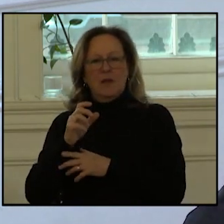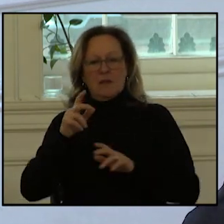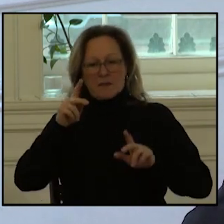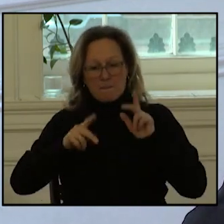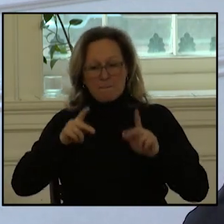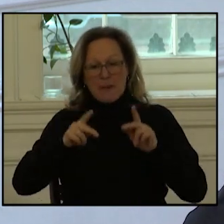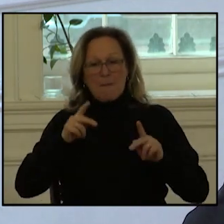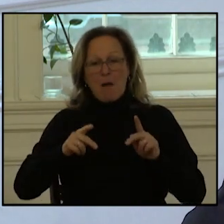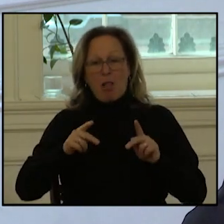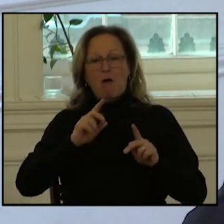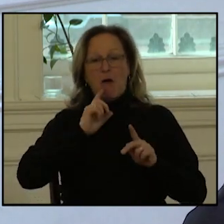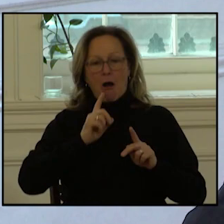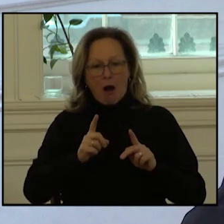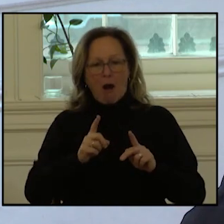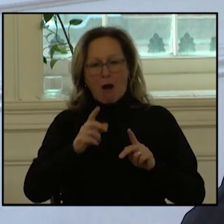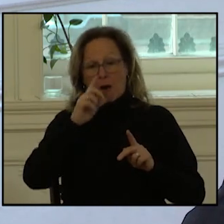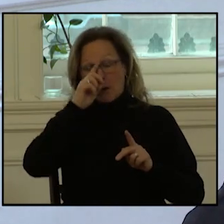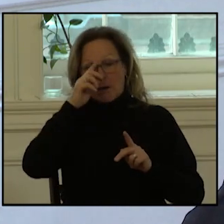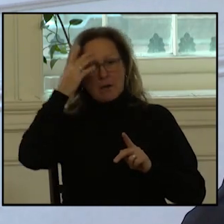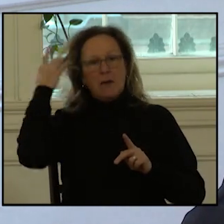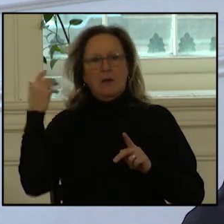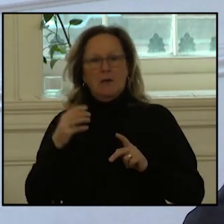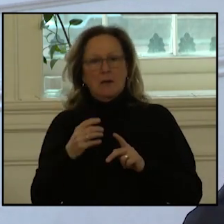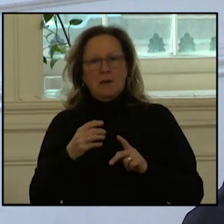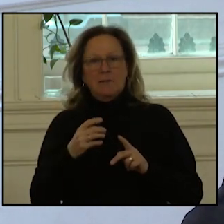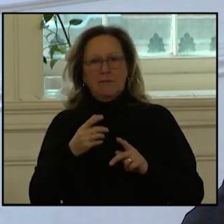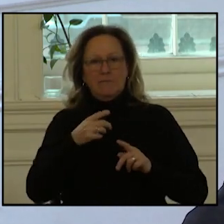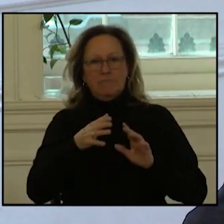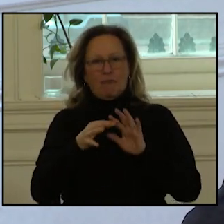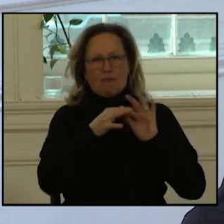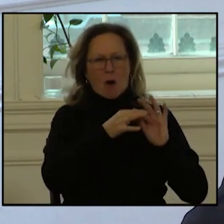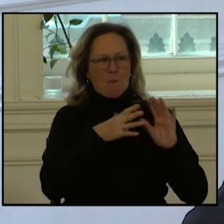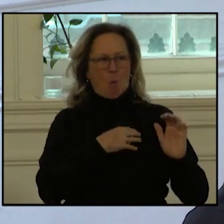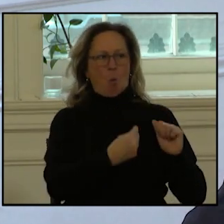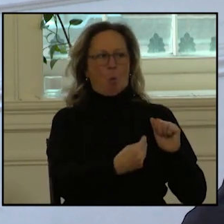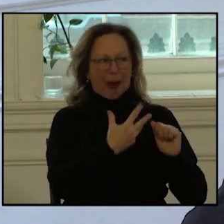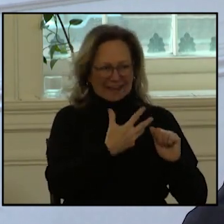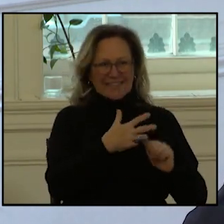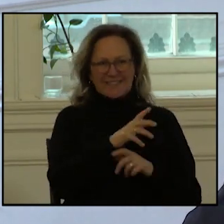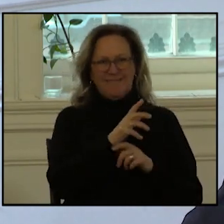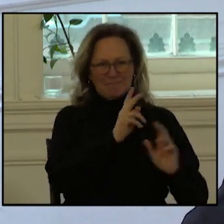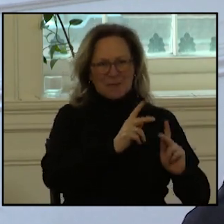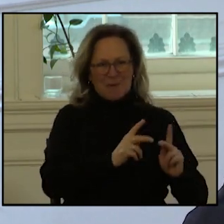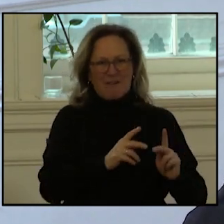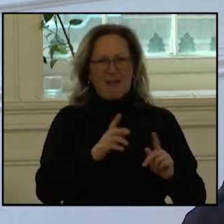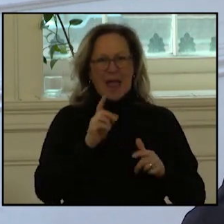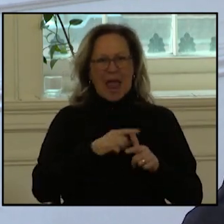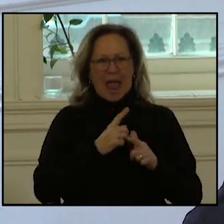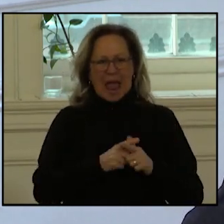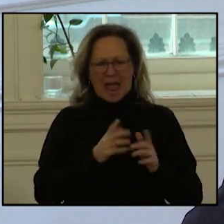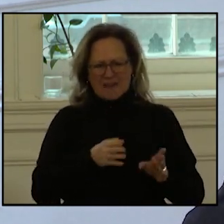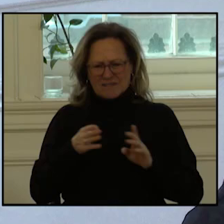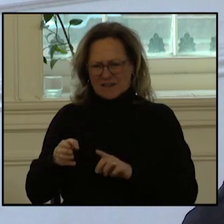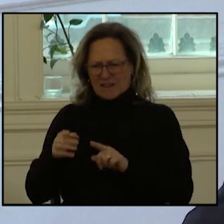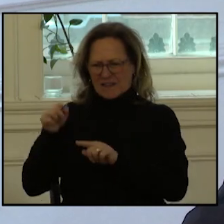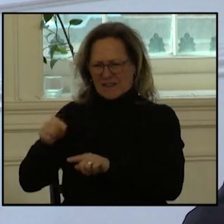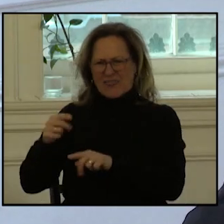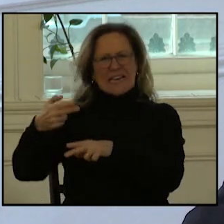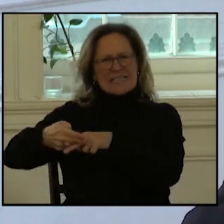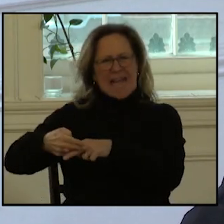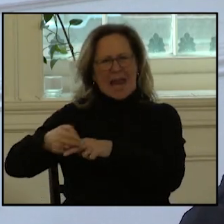the Tysons are, you know, come from white Tysons, right? So the names are all screwed up. But I think it's